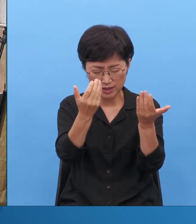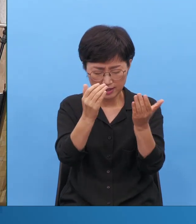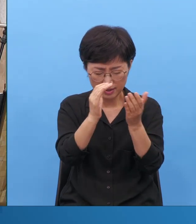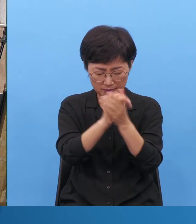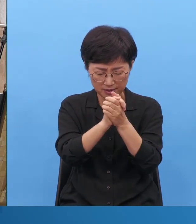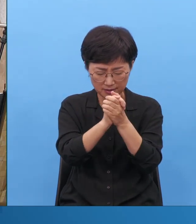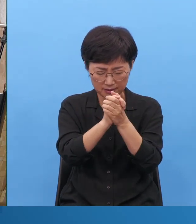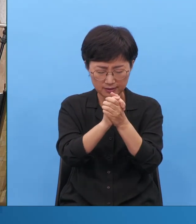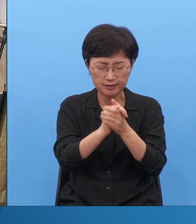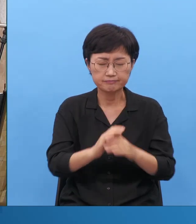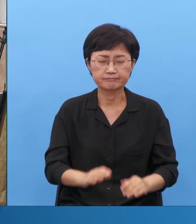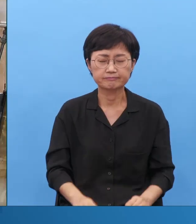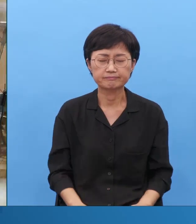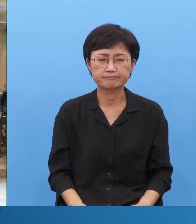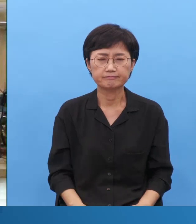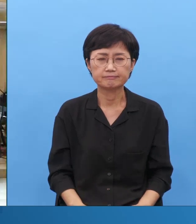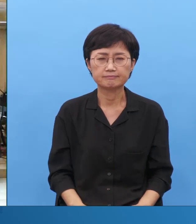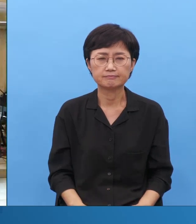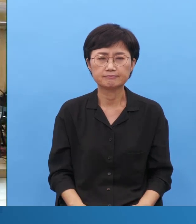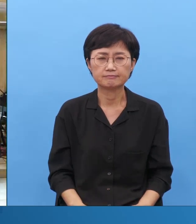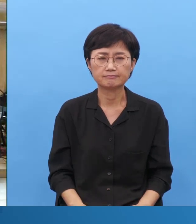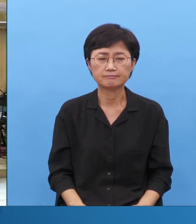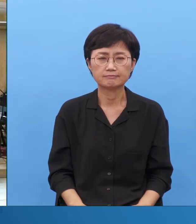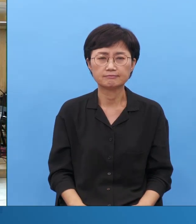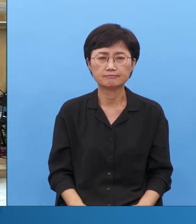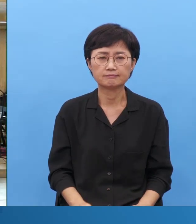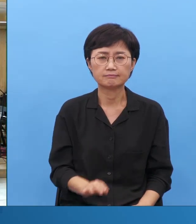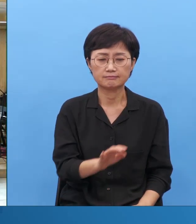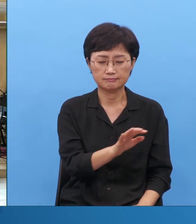pray in Jesus' name. Amen.